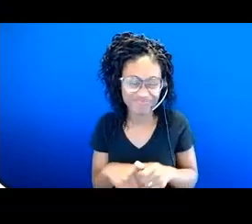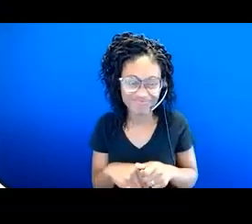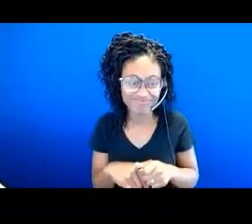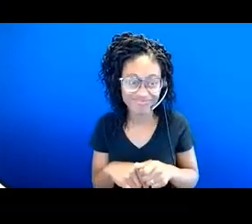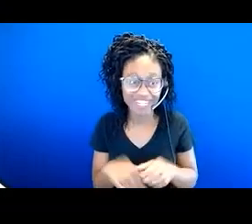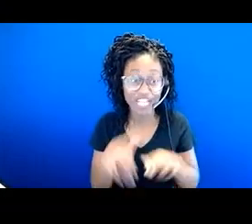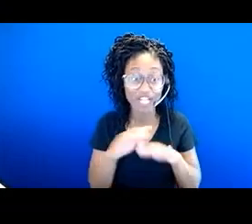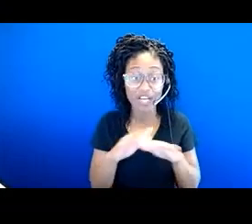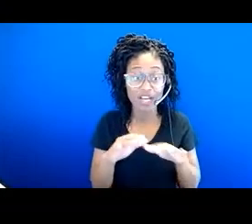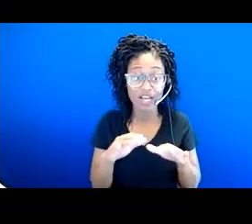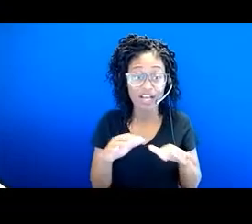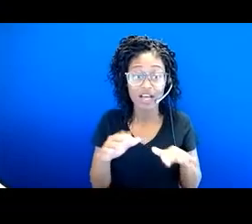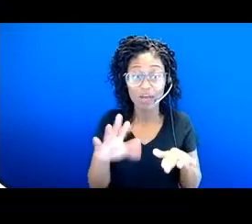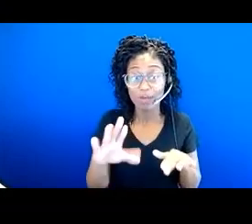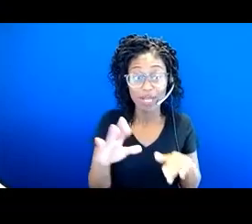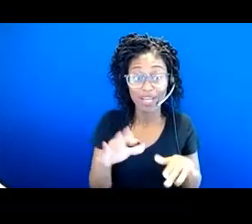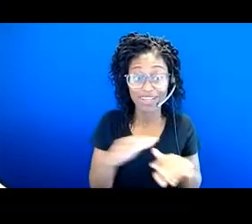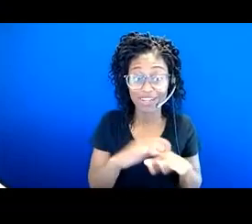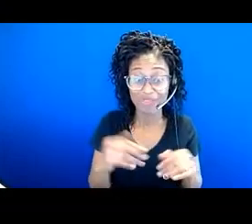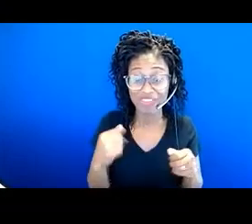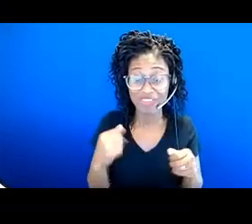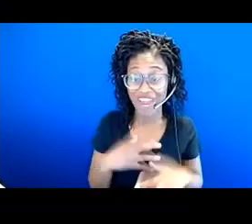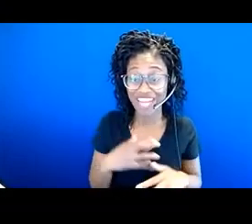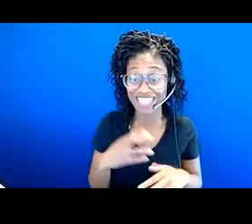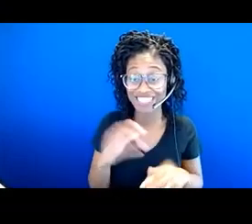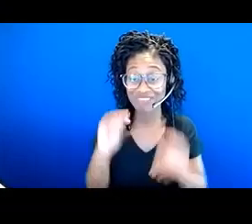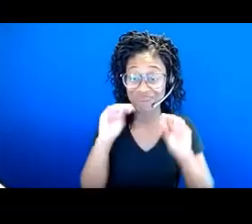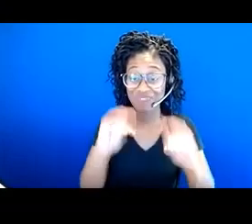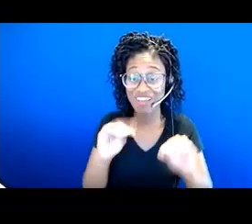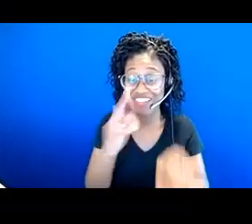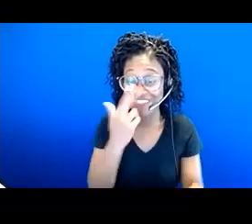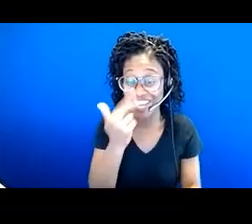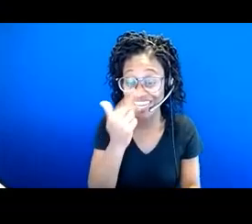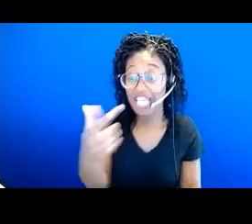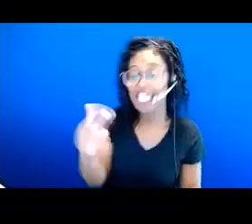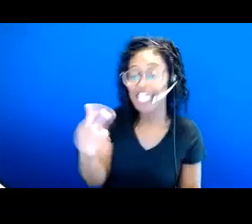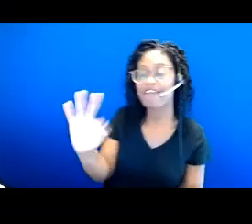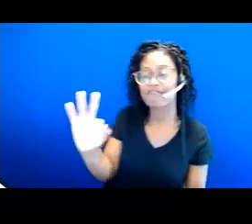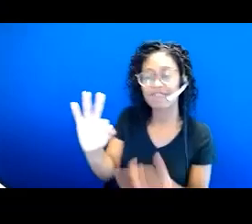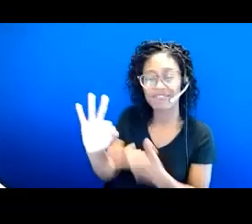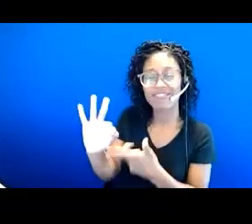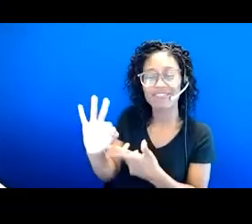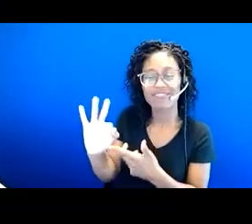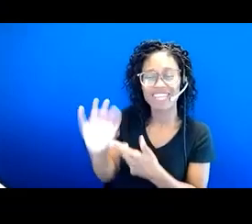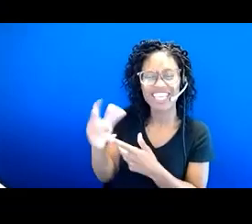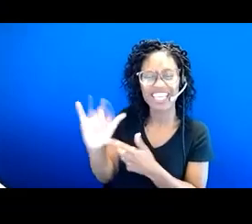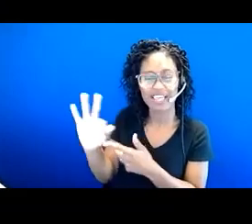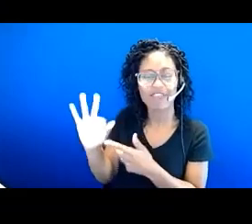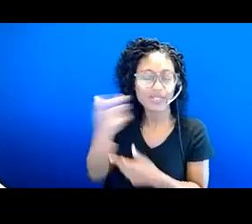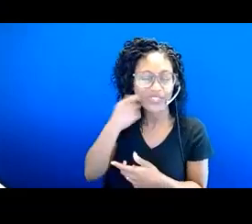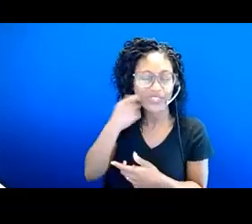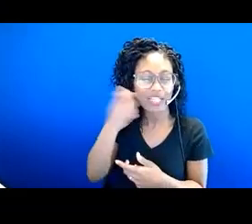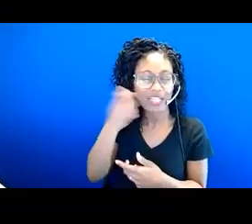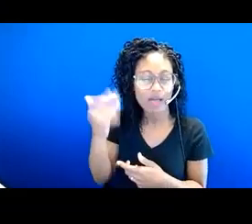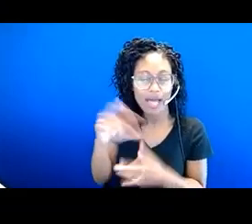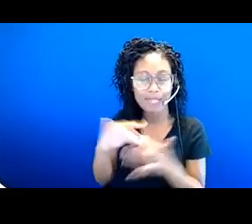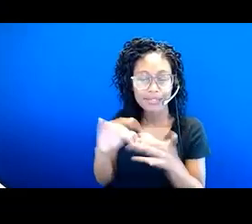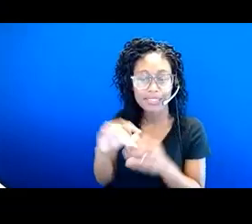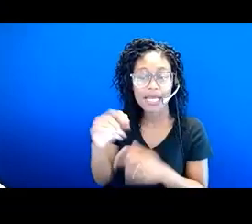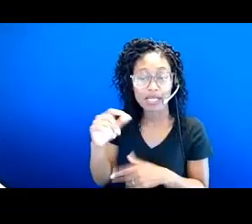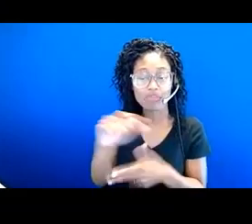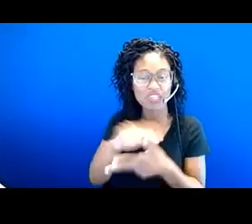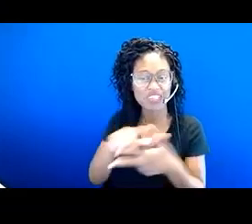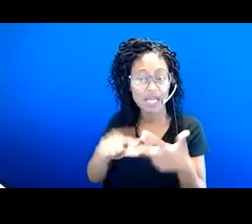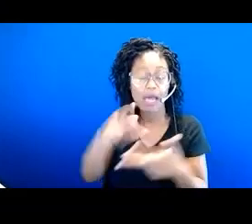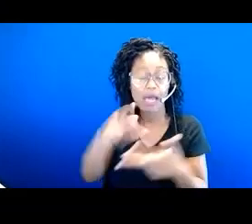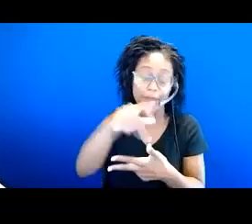afraid of humor. And this is a GIF. So the other image format that you're allowed to load beyond PNG